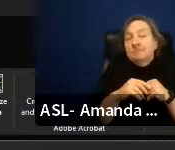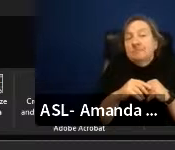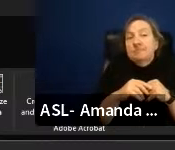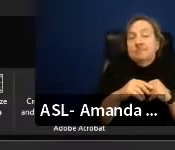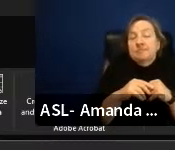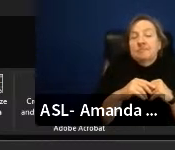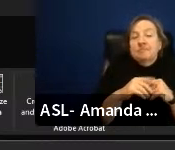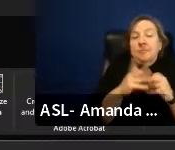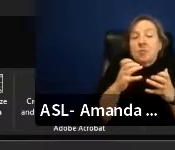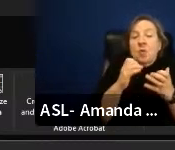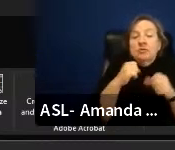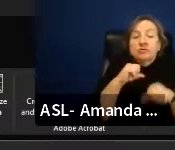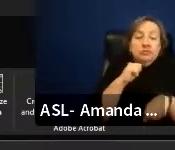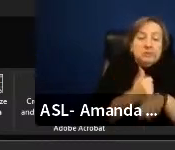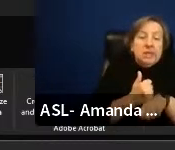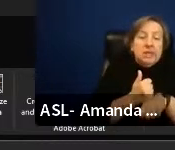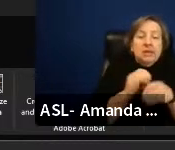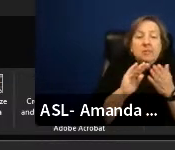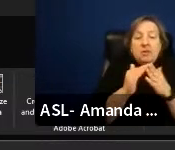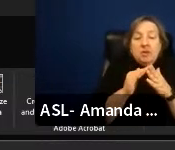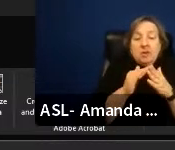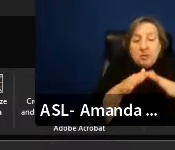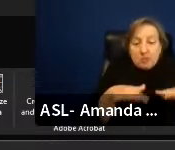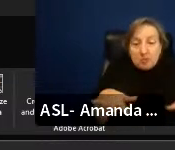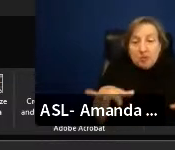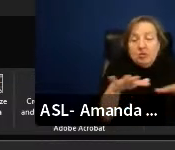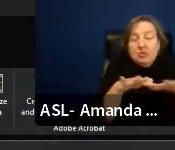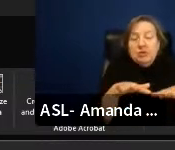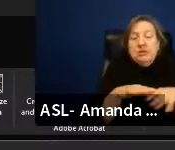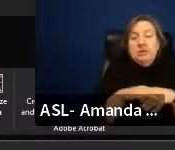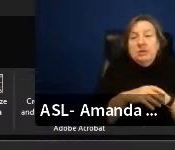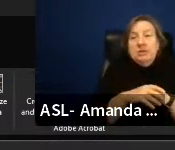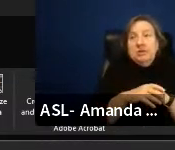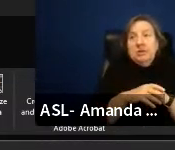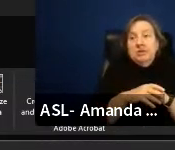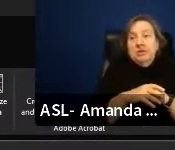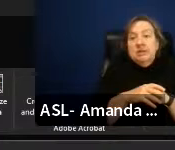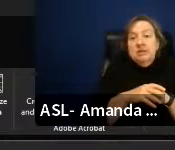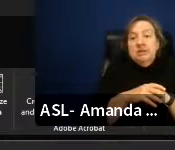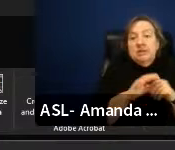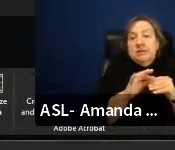creating community. We talked about navigators,